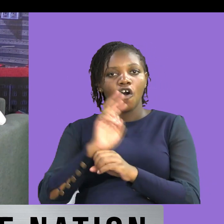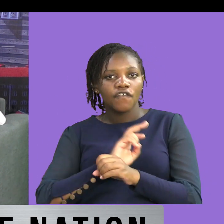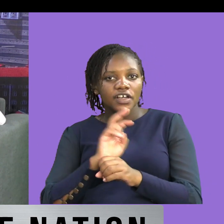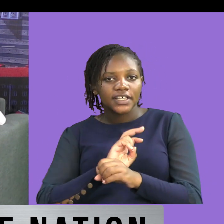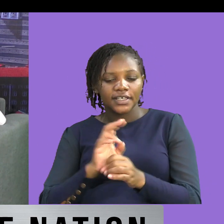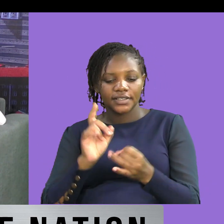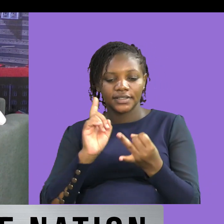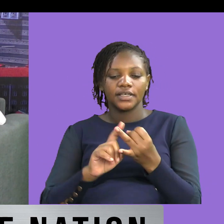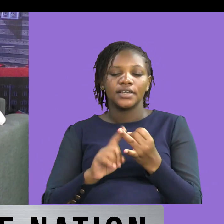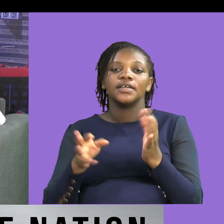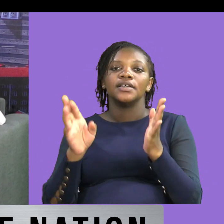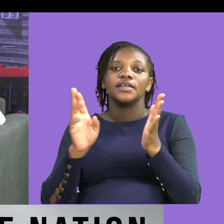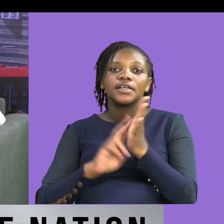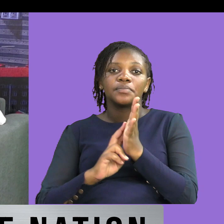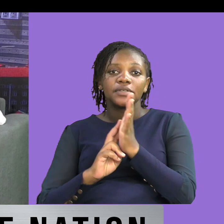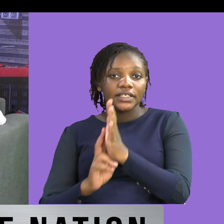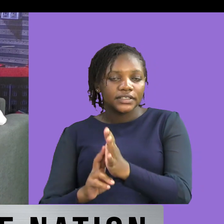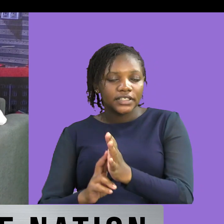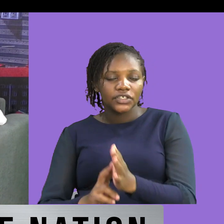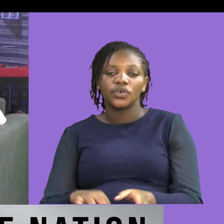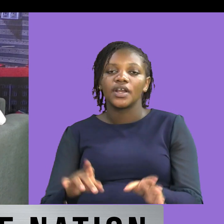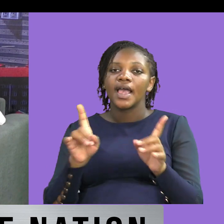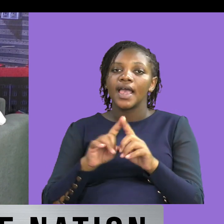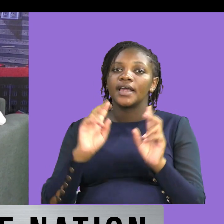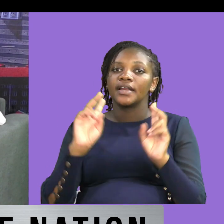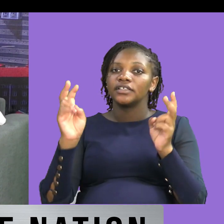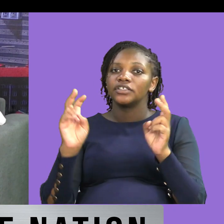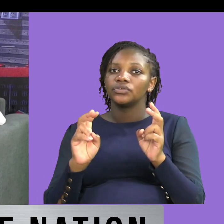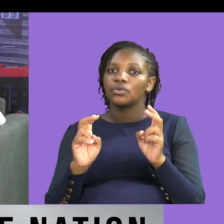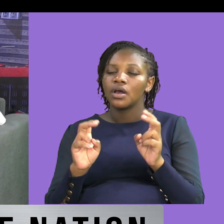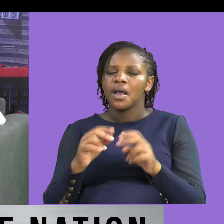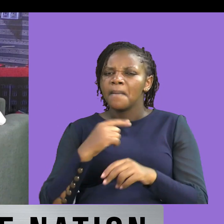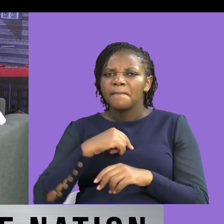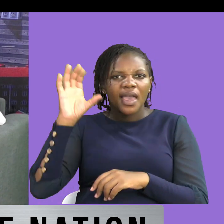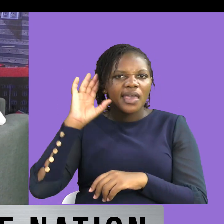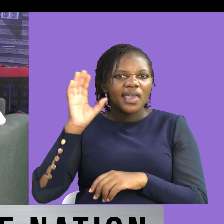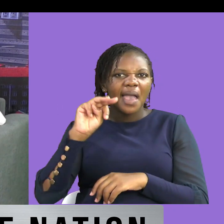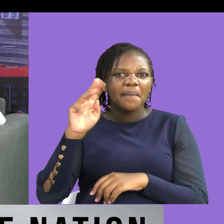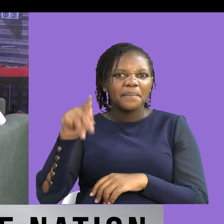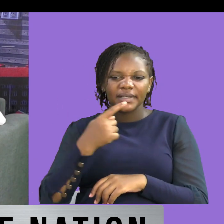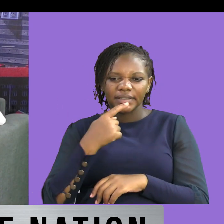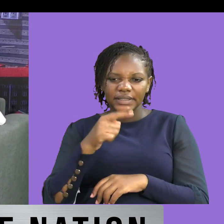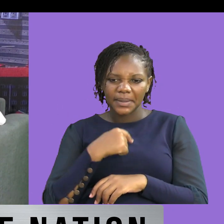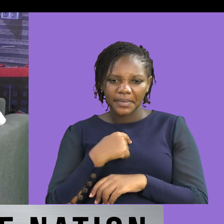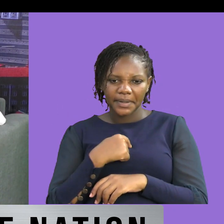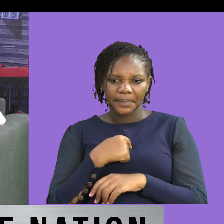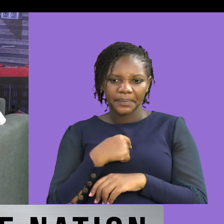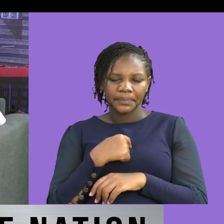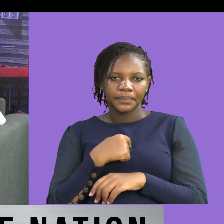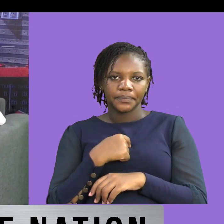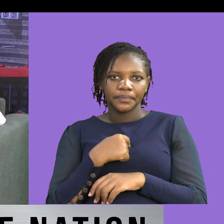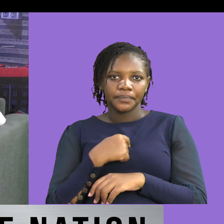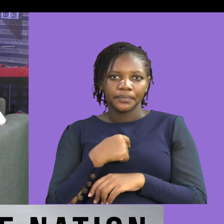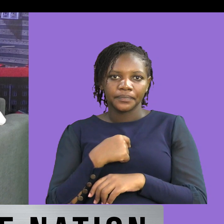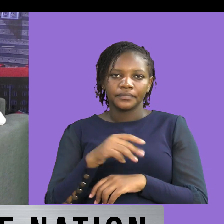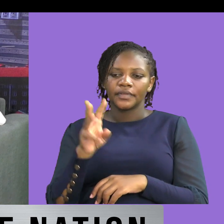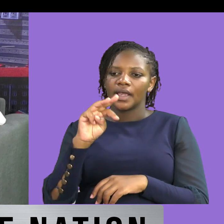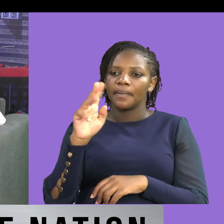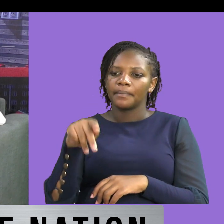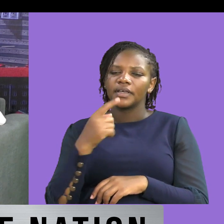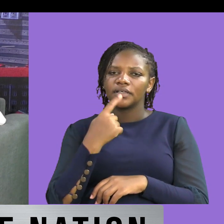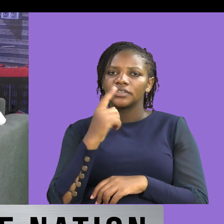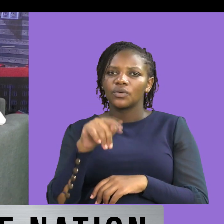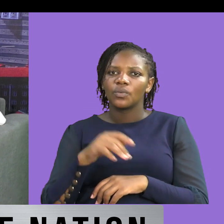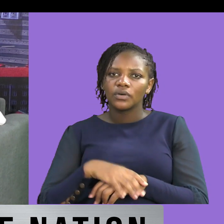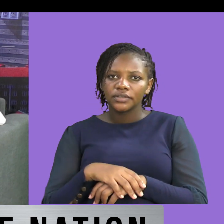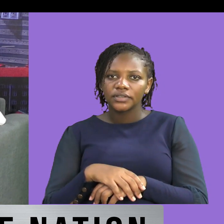is legislation. And on this issue of legislation... And I'm hearing MPs talking to me here on our line, and they're